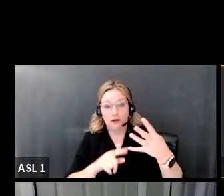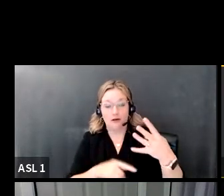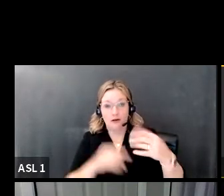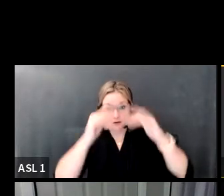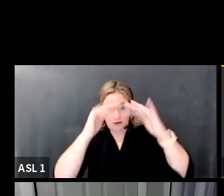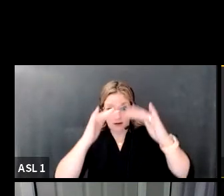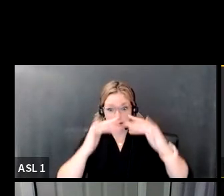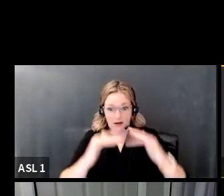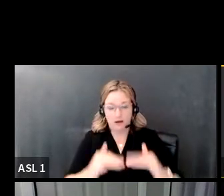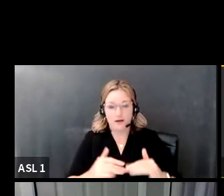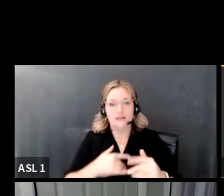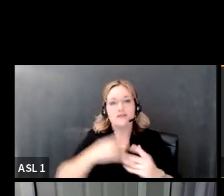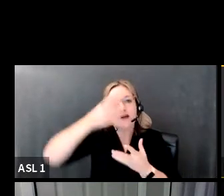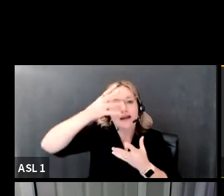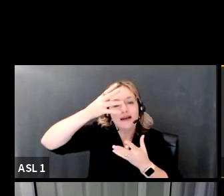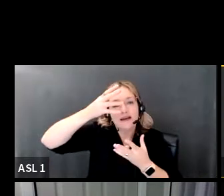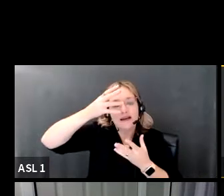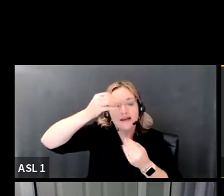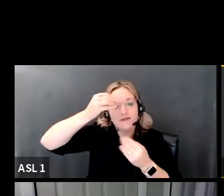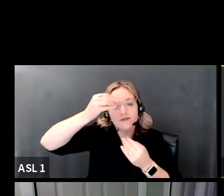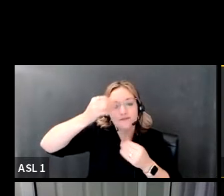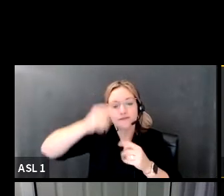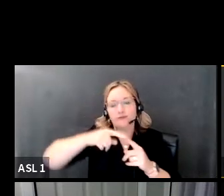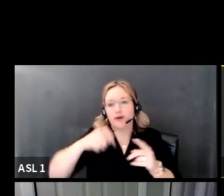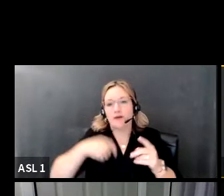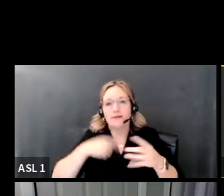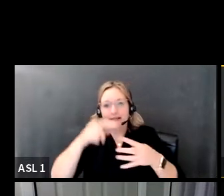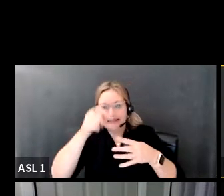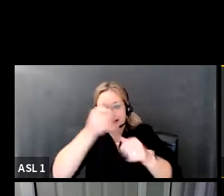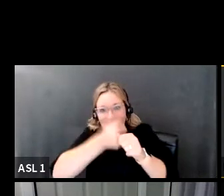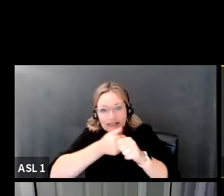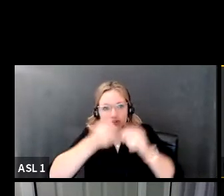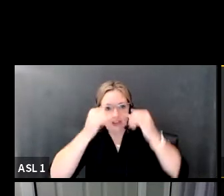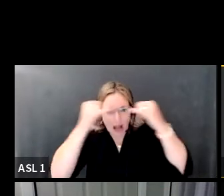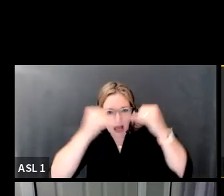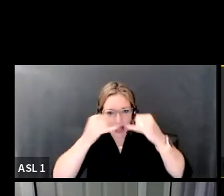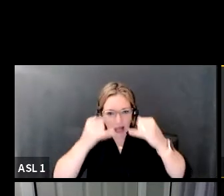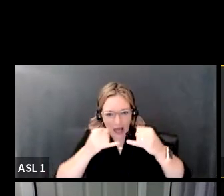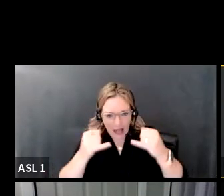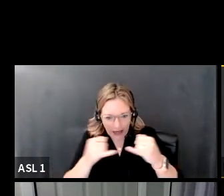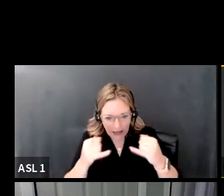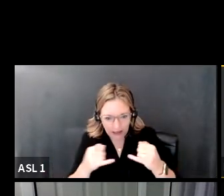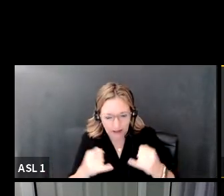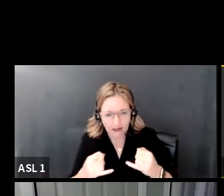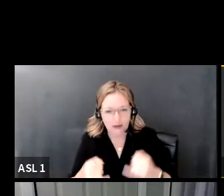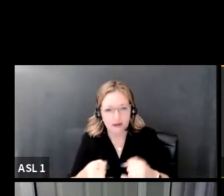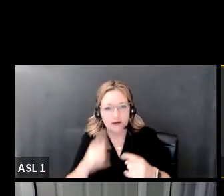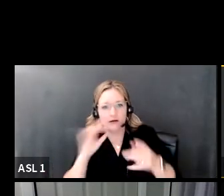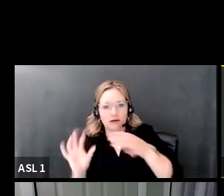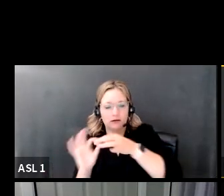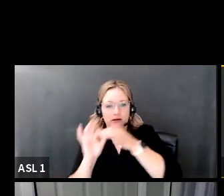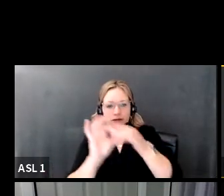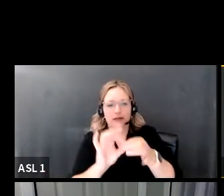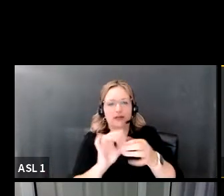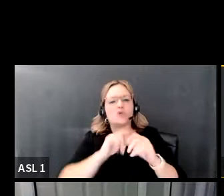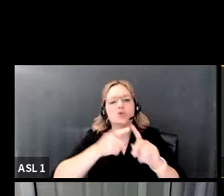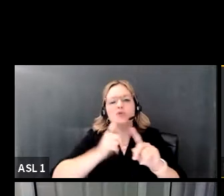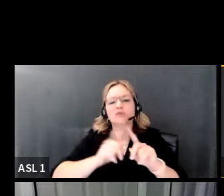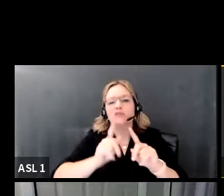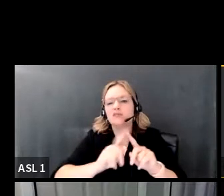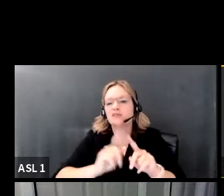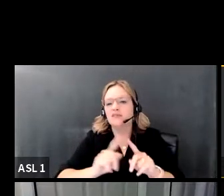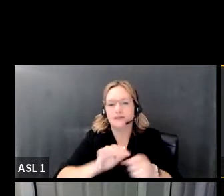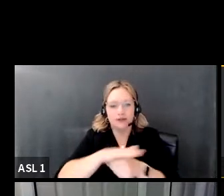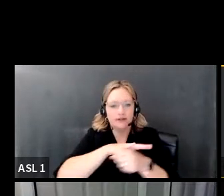finer information as each of those sections each of those line items would be attributed to different